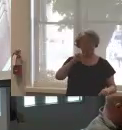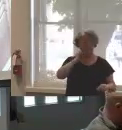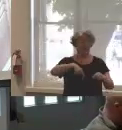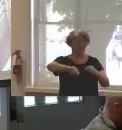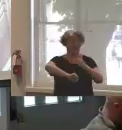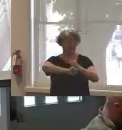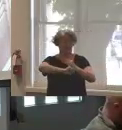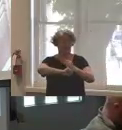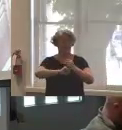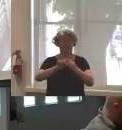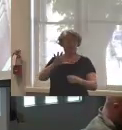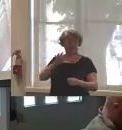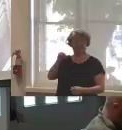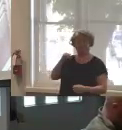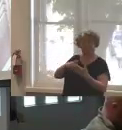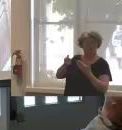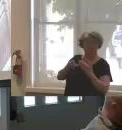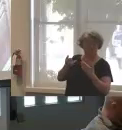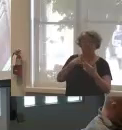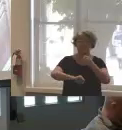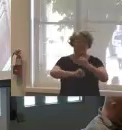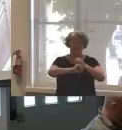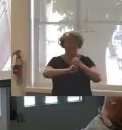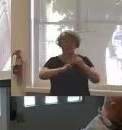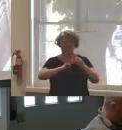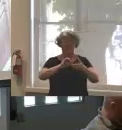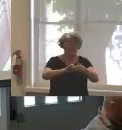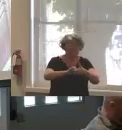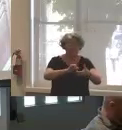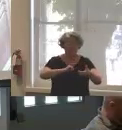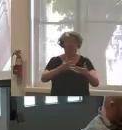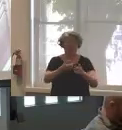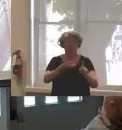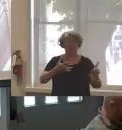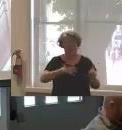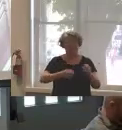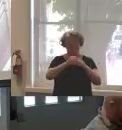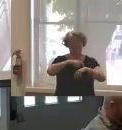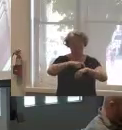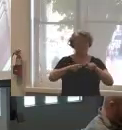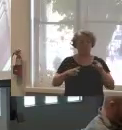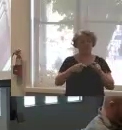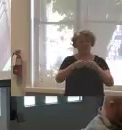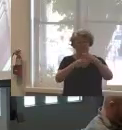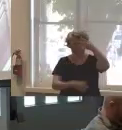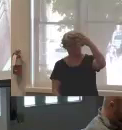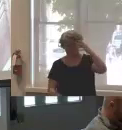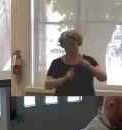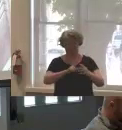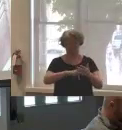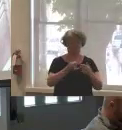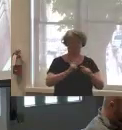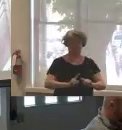initiative by the 519 or anything you want, I hope I have more time to share about our initiatives. But that's